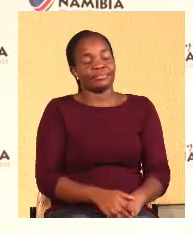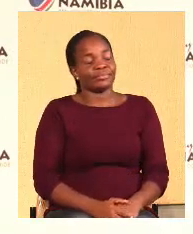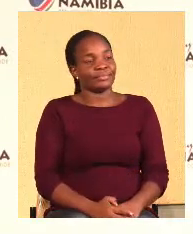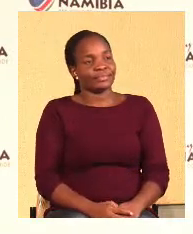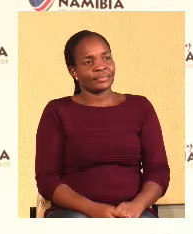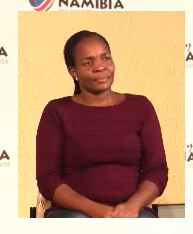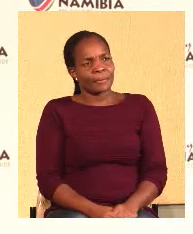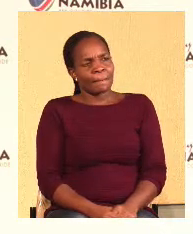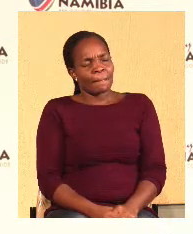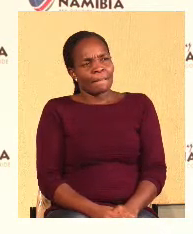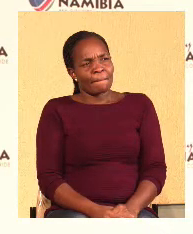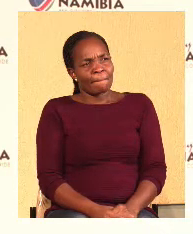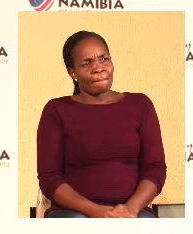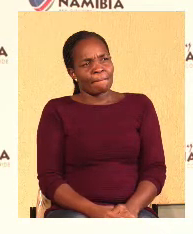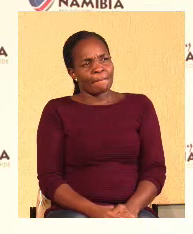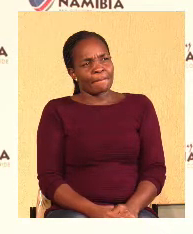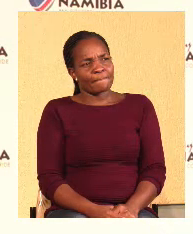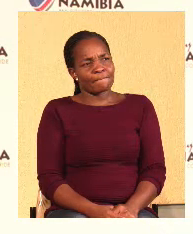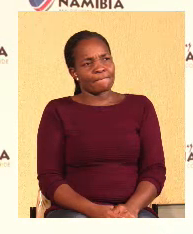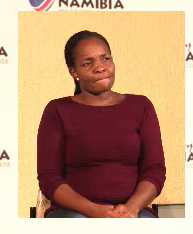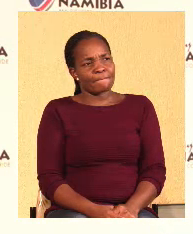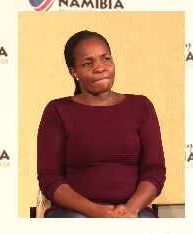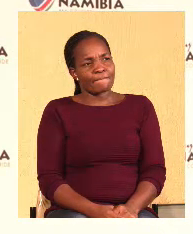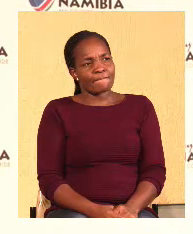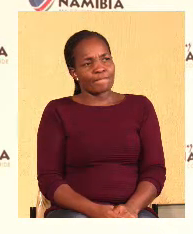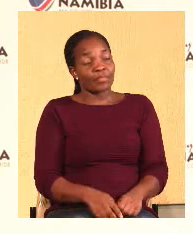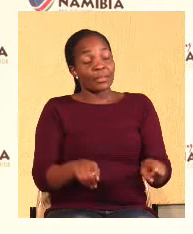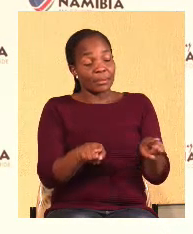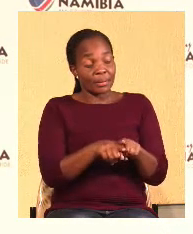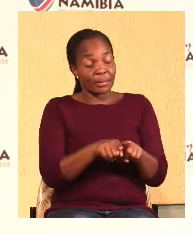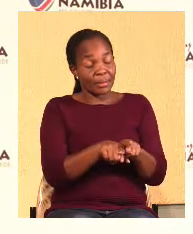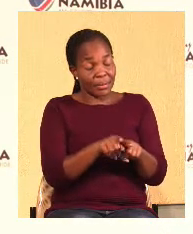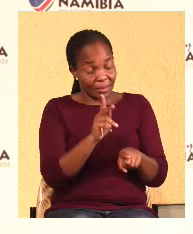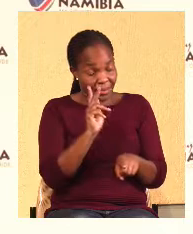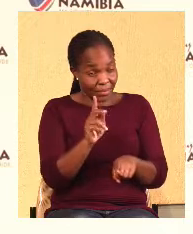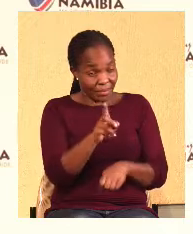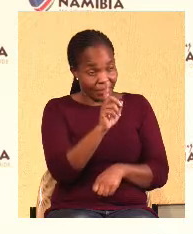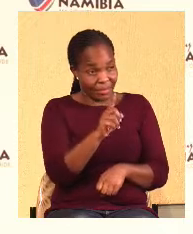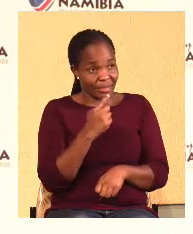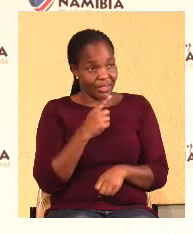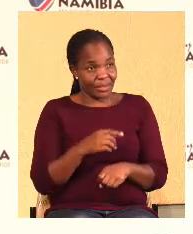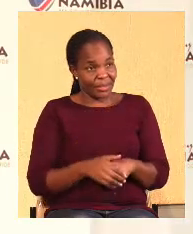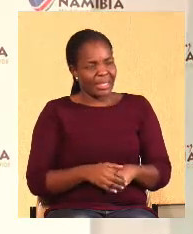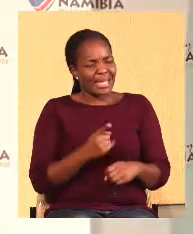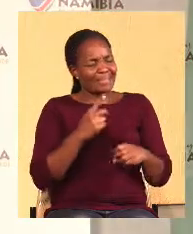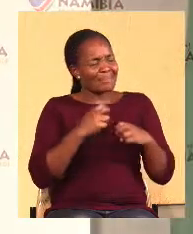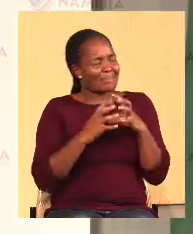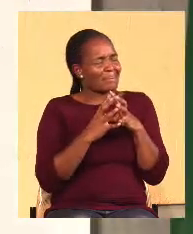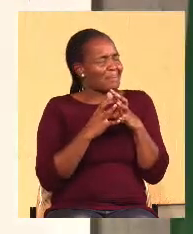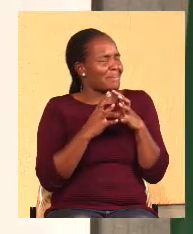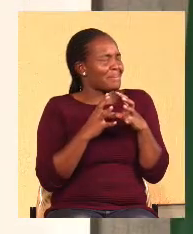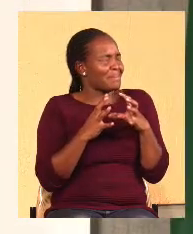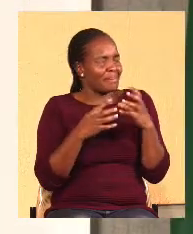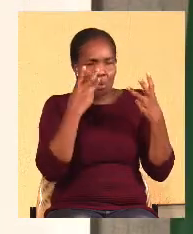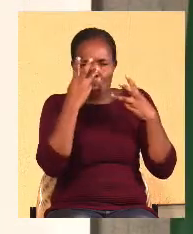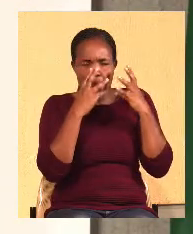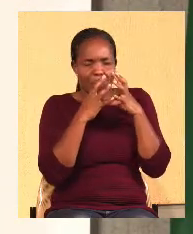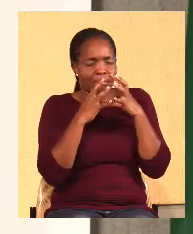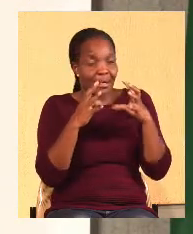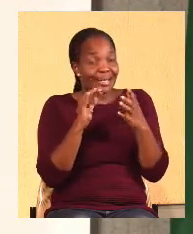I've also still on the issue of the offenses and penalties. It's like there's this growing concern that some of the